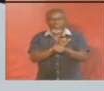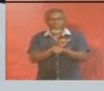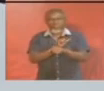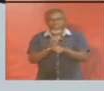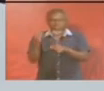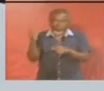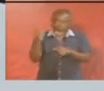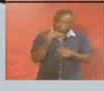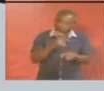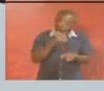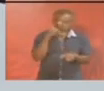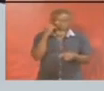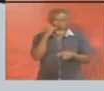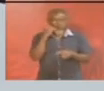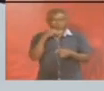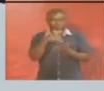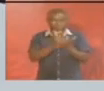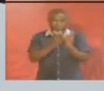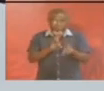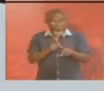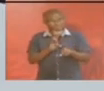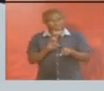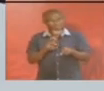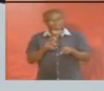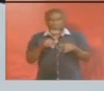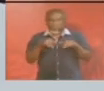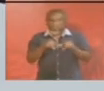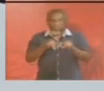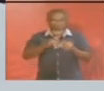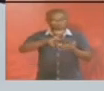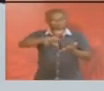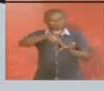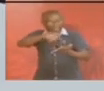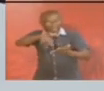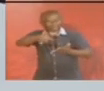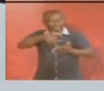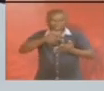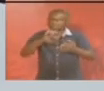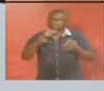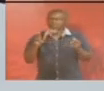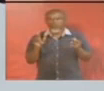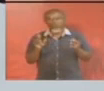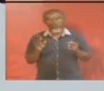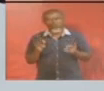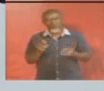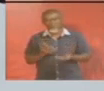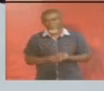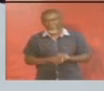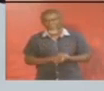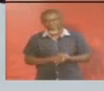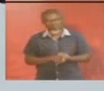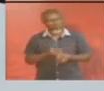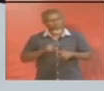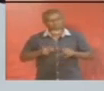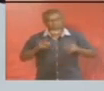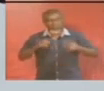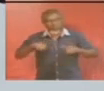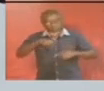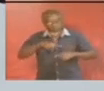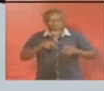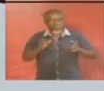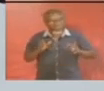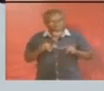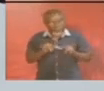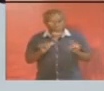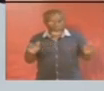parties. So, Mr. Cummins, your concerns are well-founded, but we look at what is happening